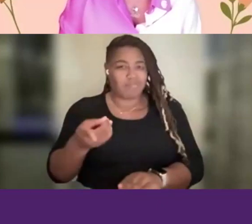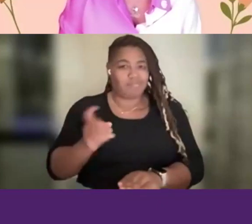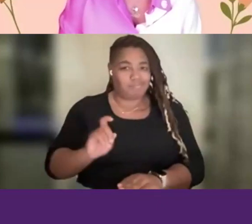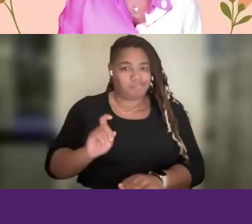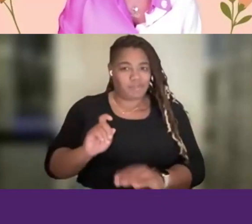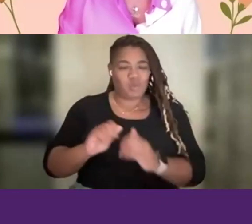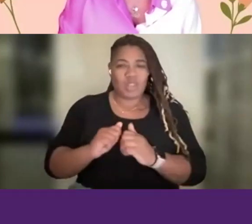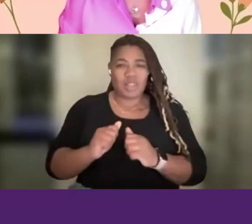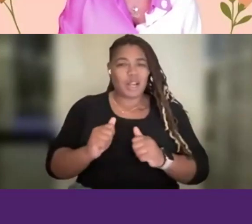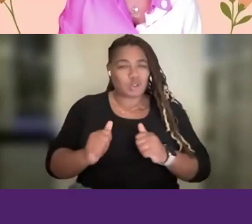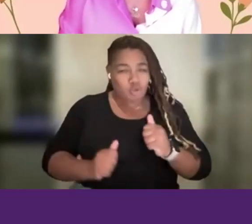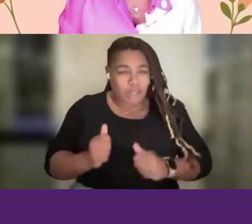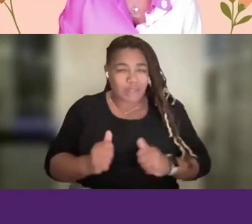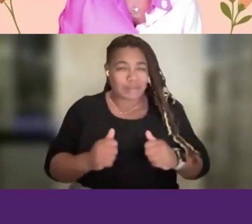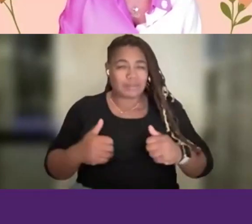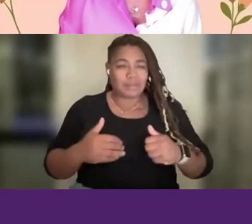aggressive breast cancers.